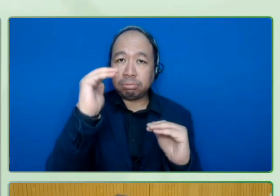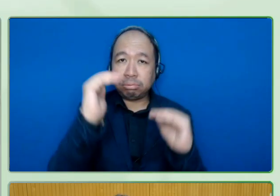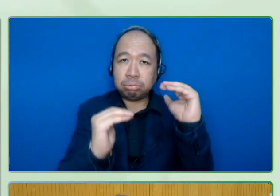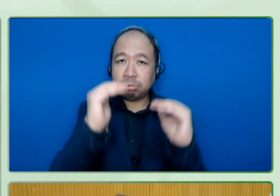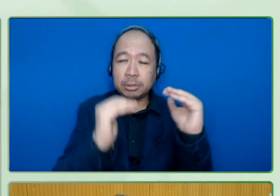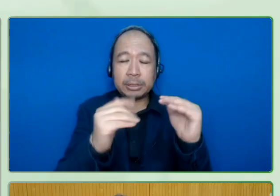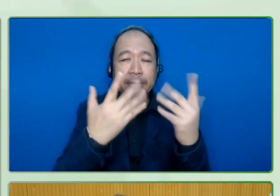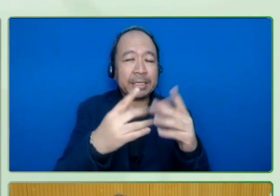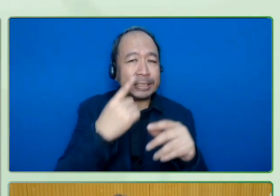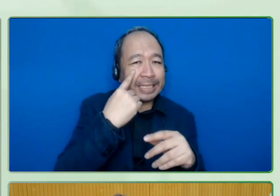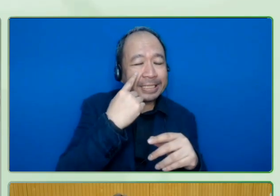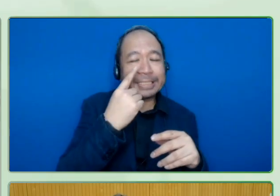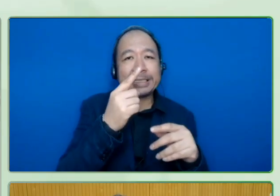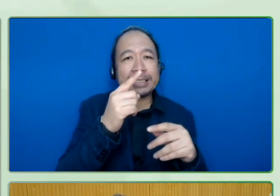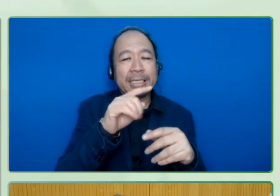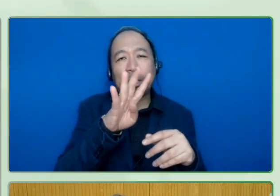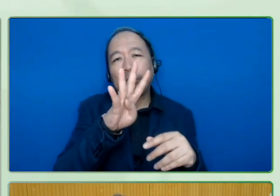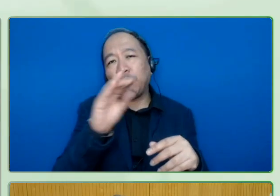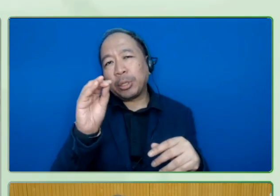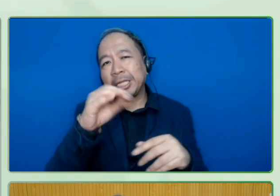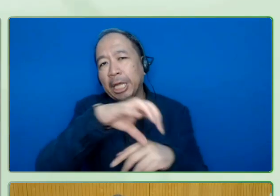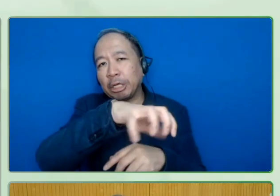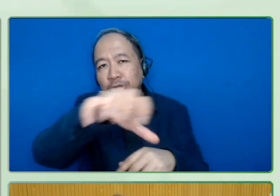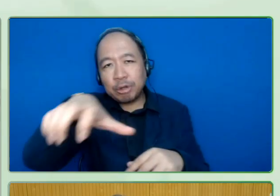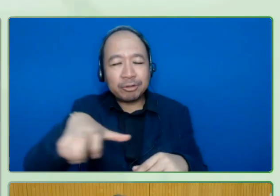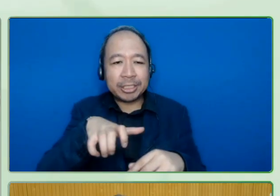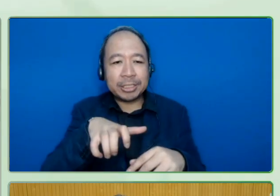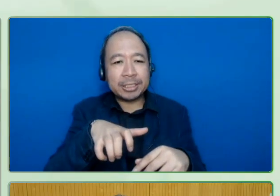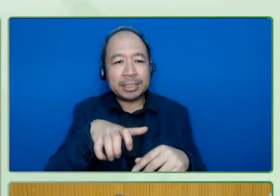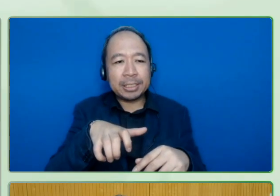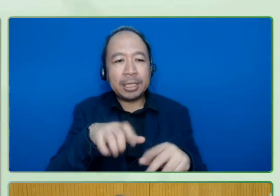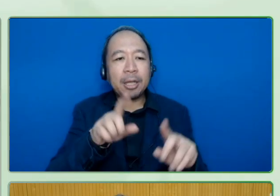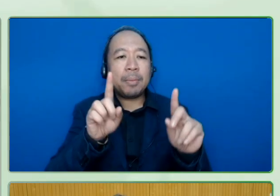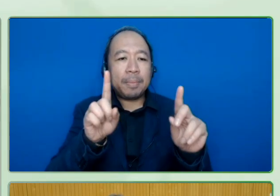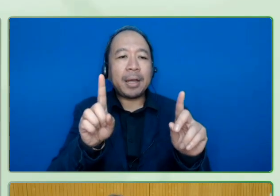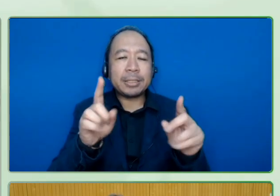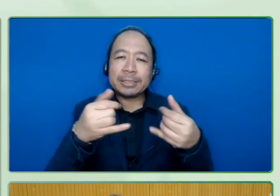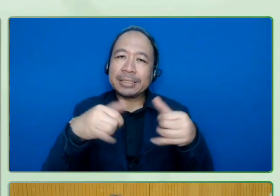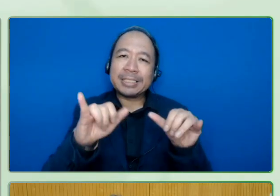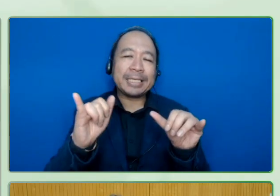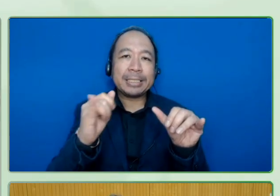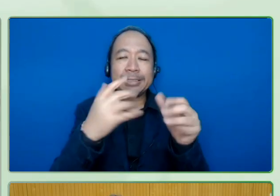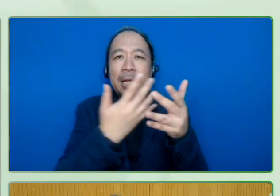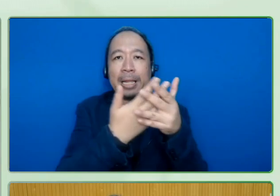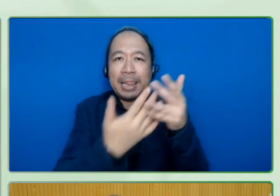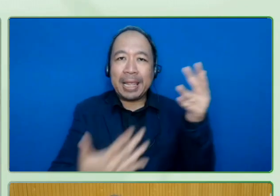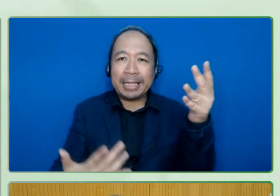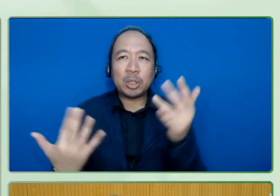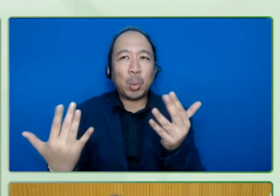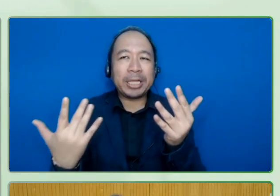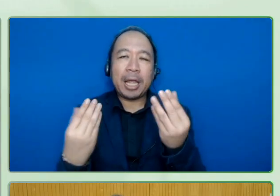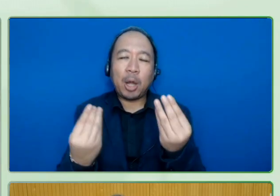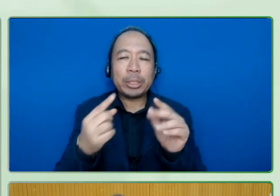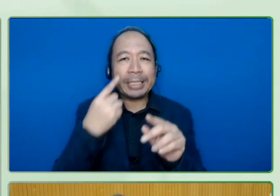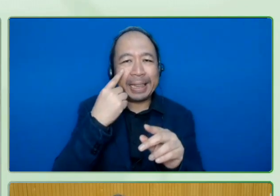countries globally, there are still long waiting lists. So the last mile in bridging this